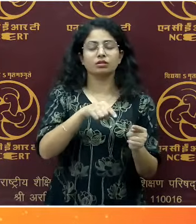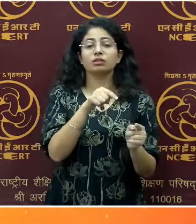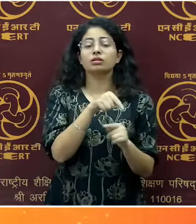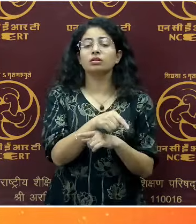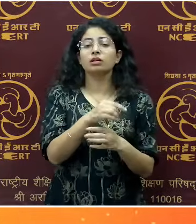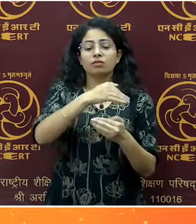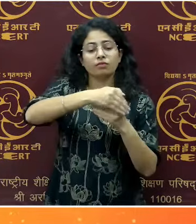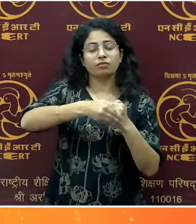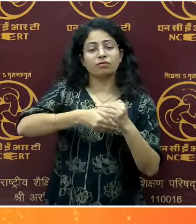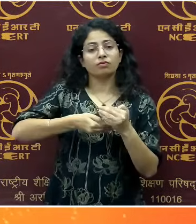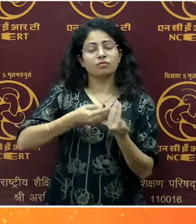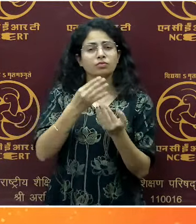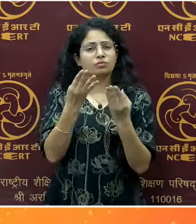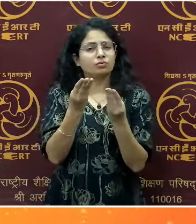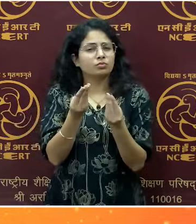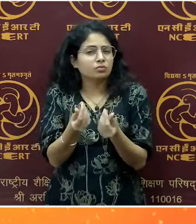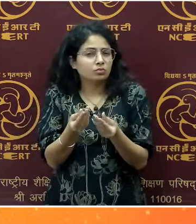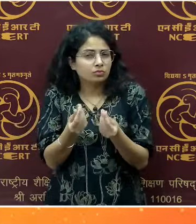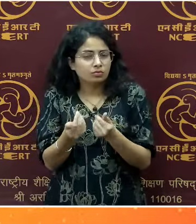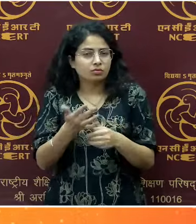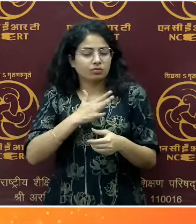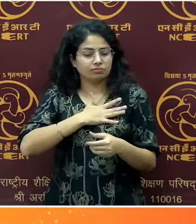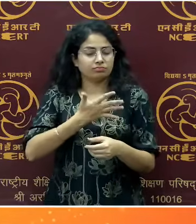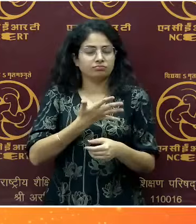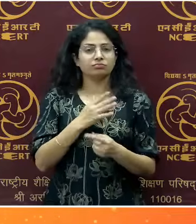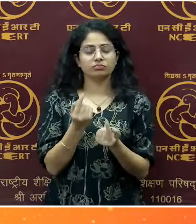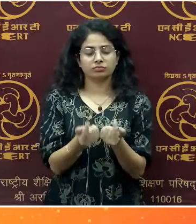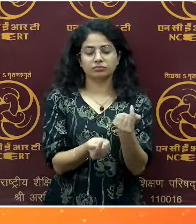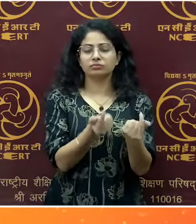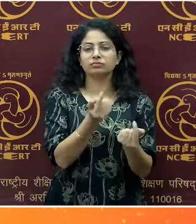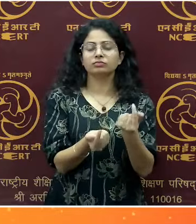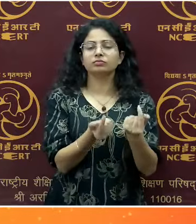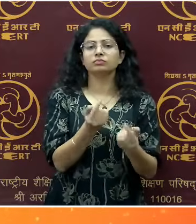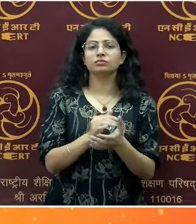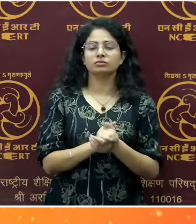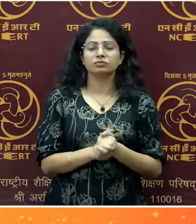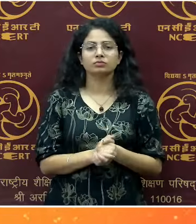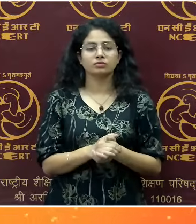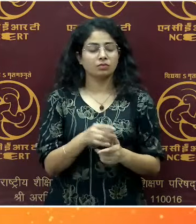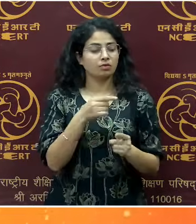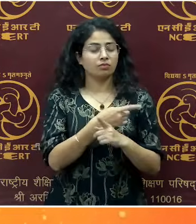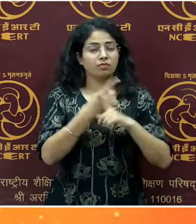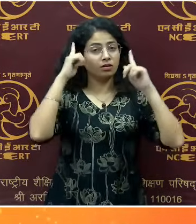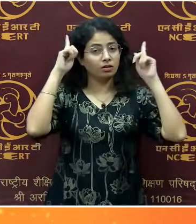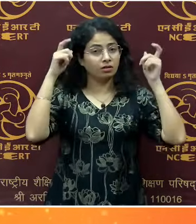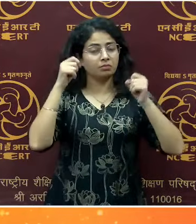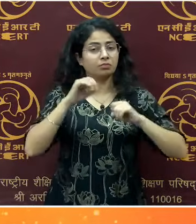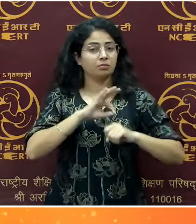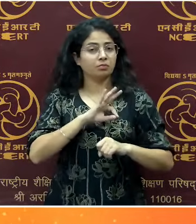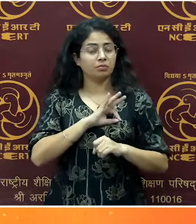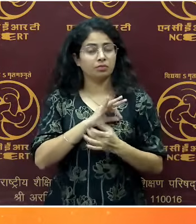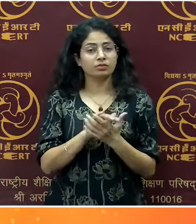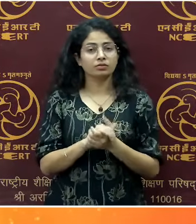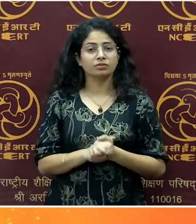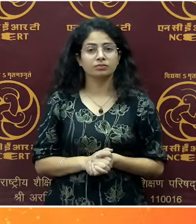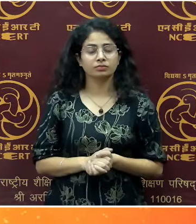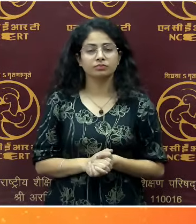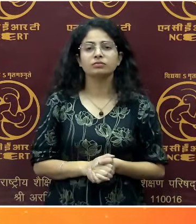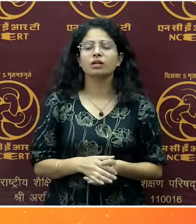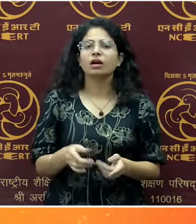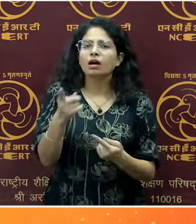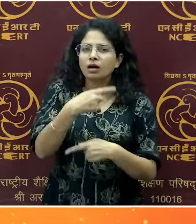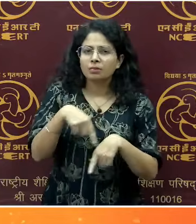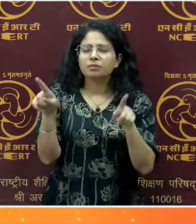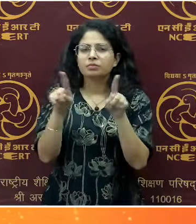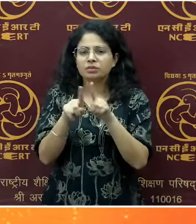was covered in soft green grass which the old stag enjoyed. There will be certain meals that you enjoy all the